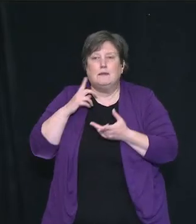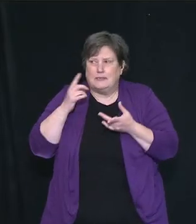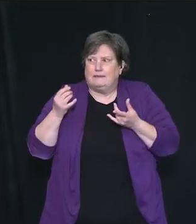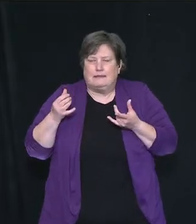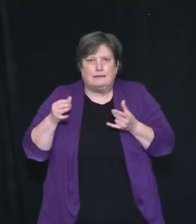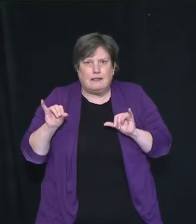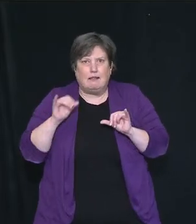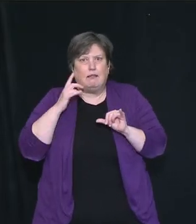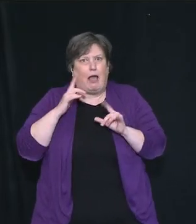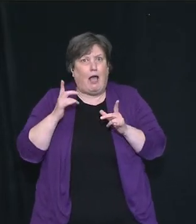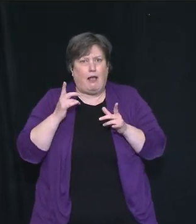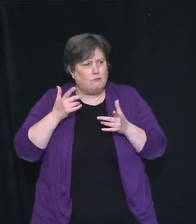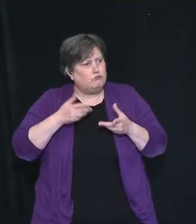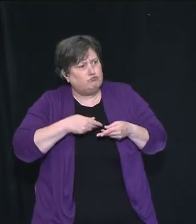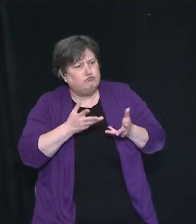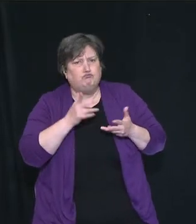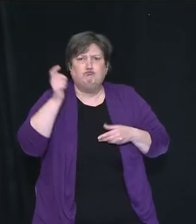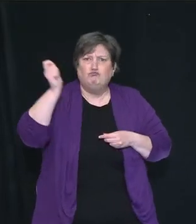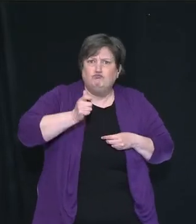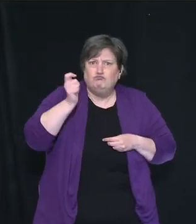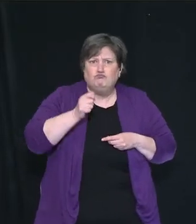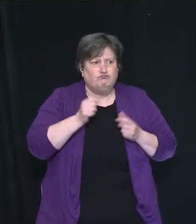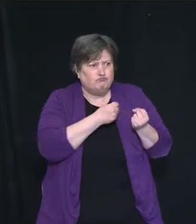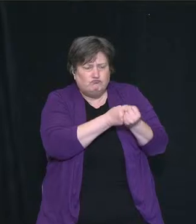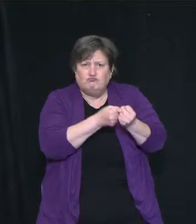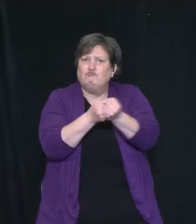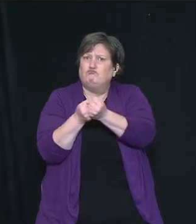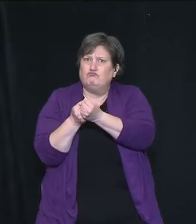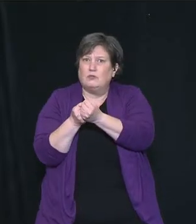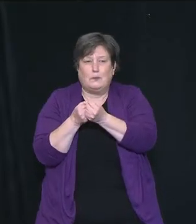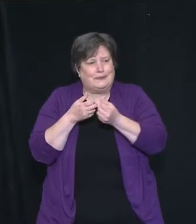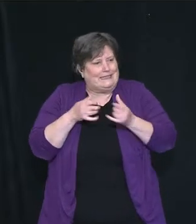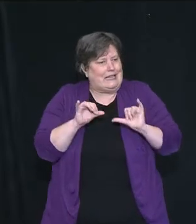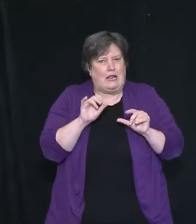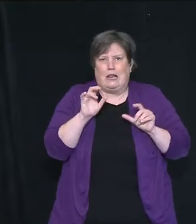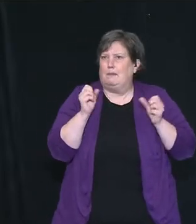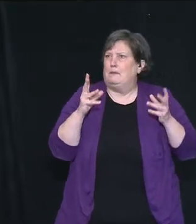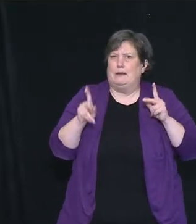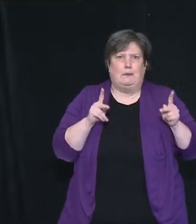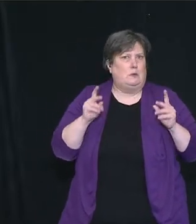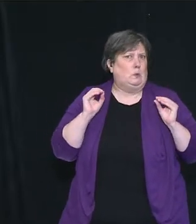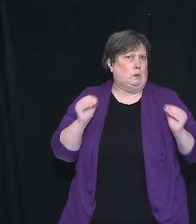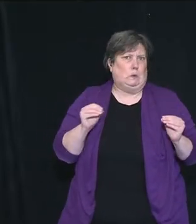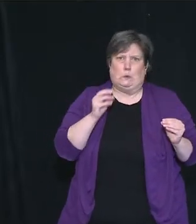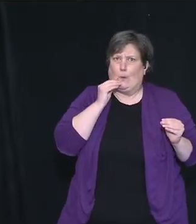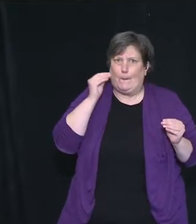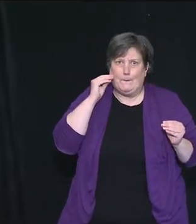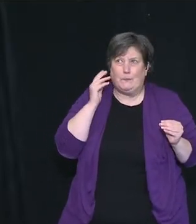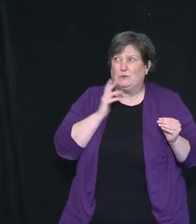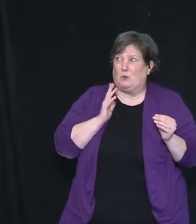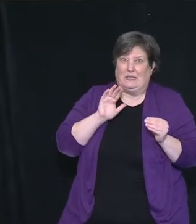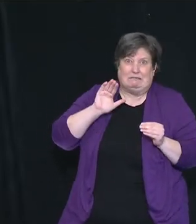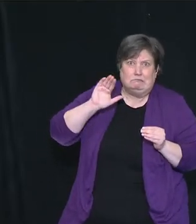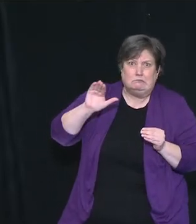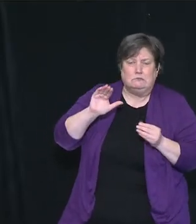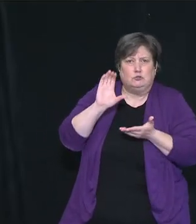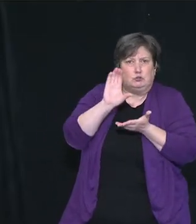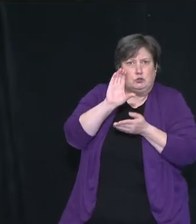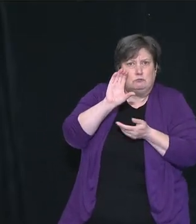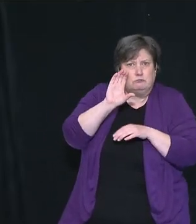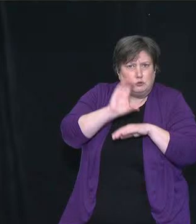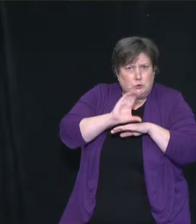to social assistance, there are many homeless people who turn to churches and food banks